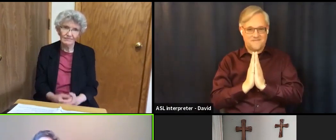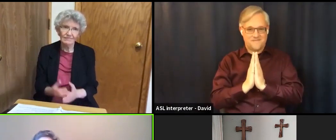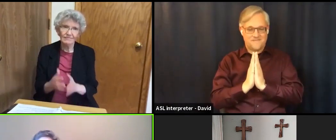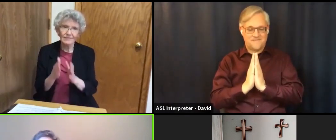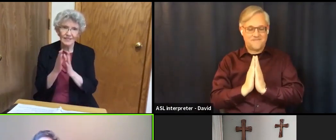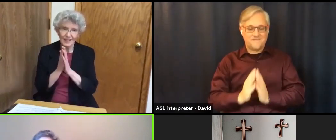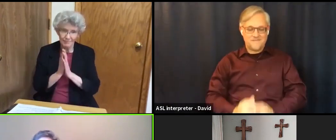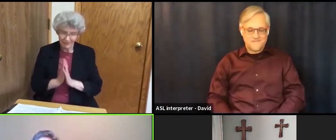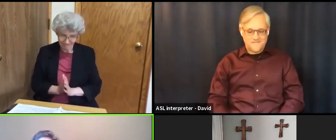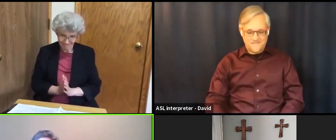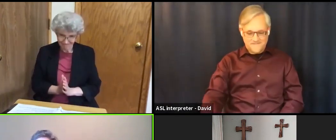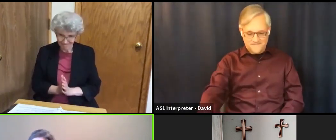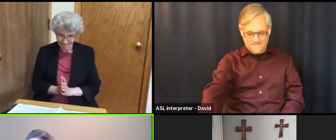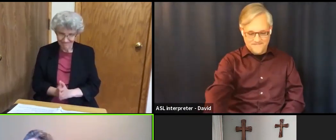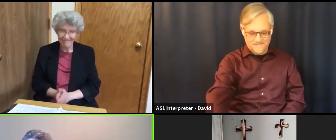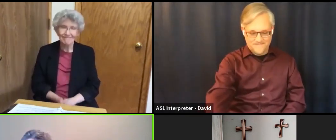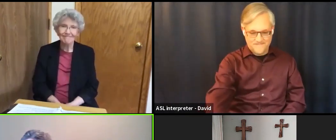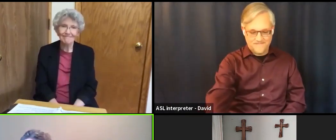Amen.